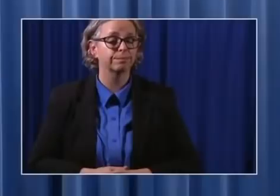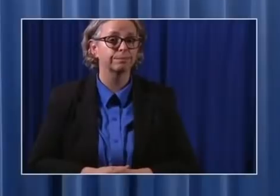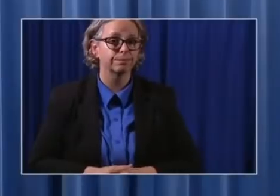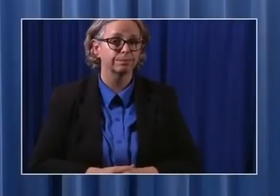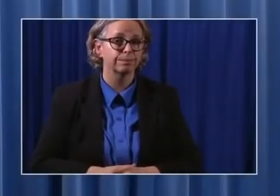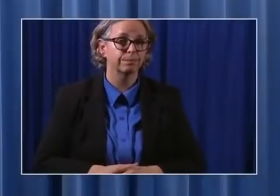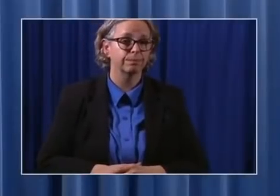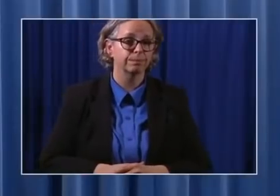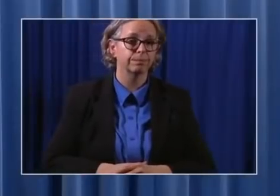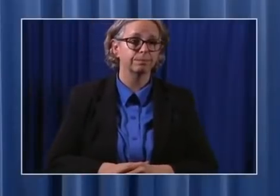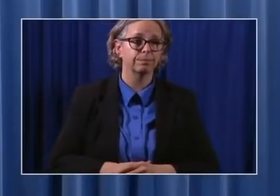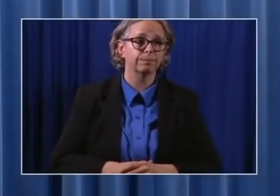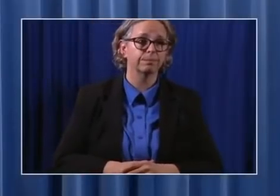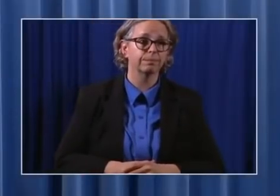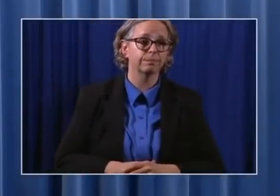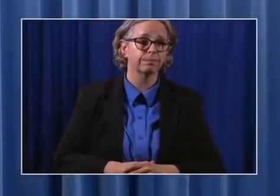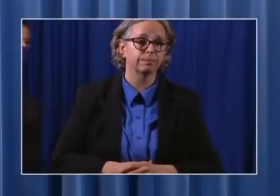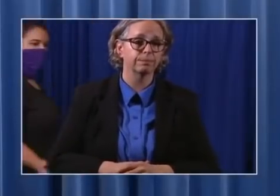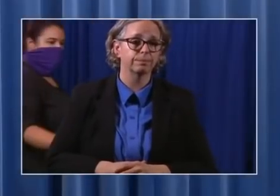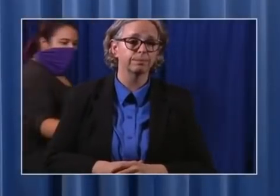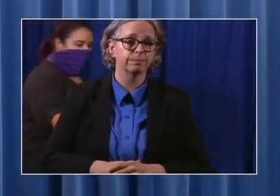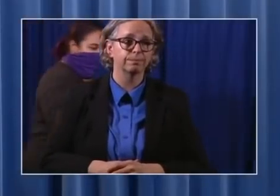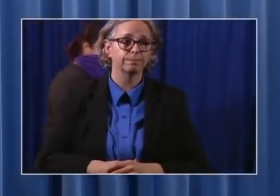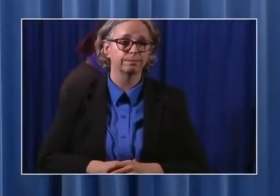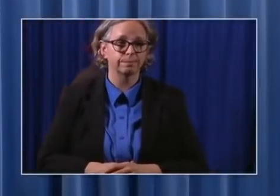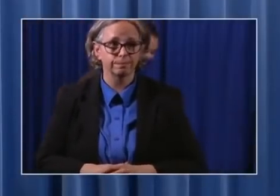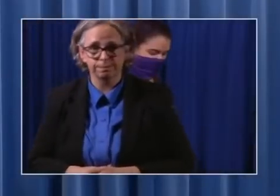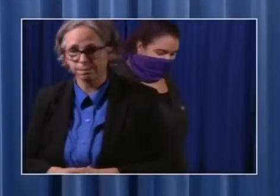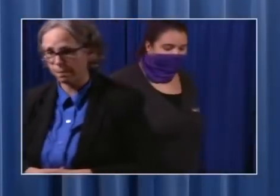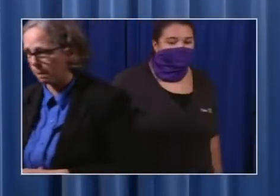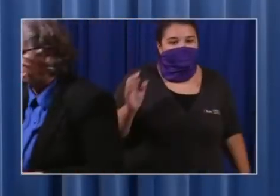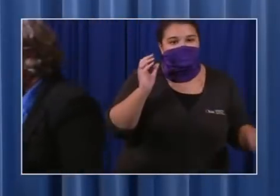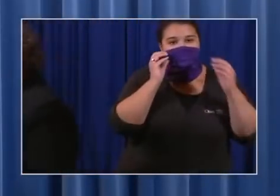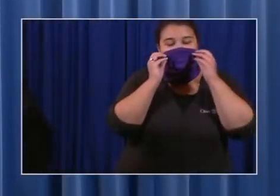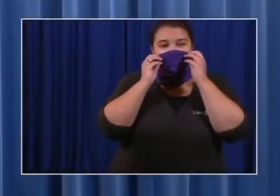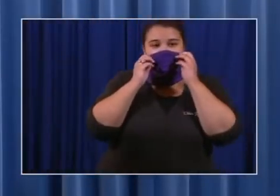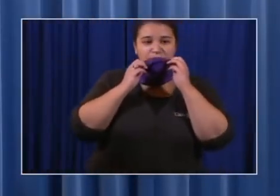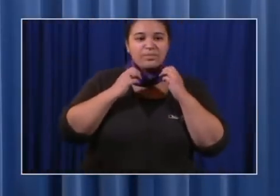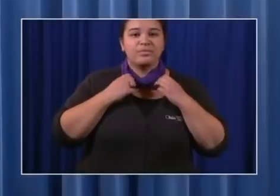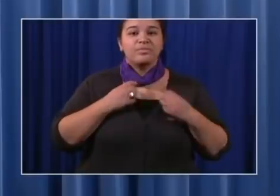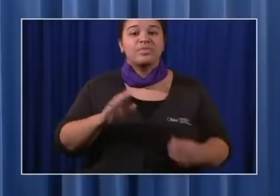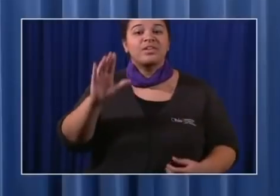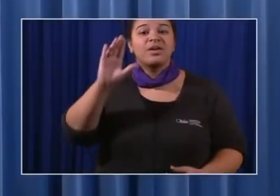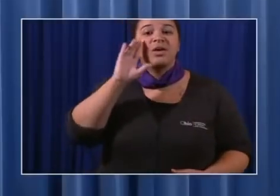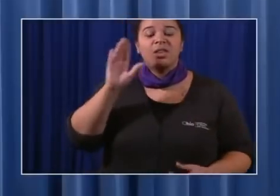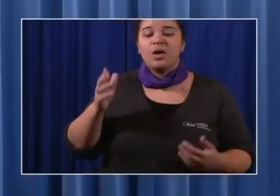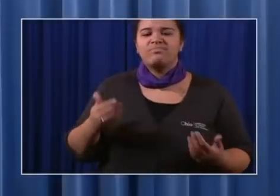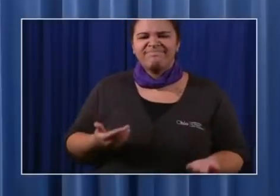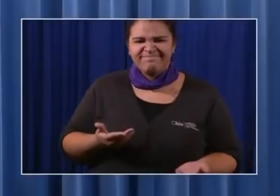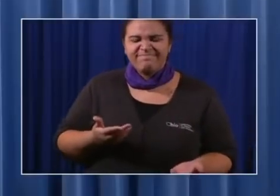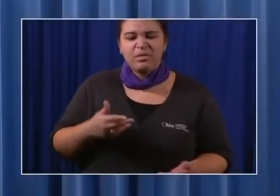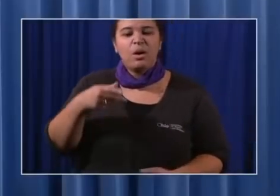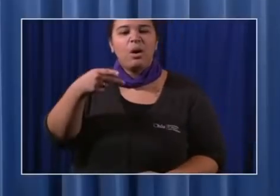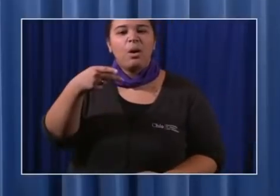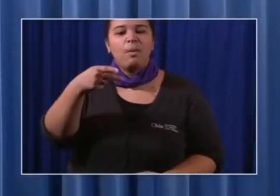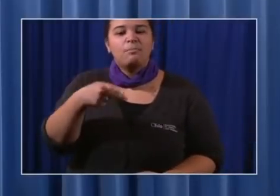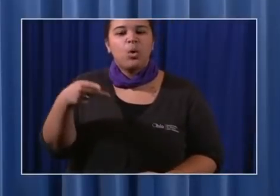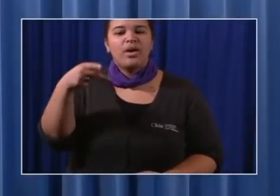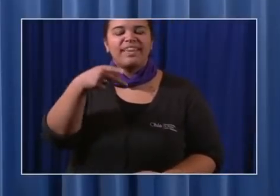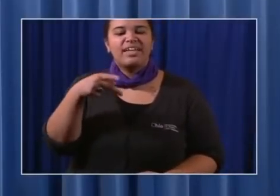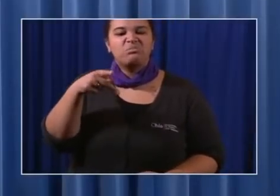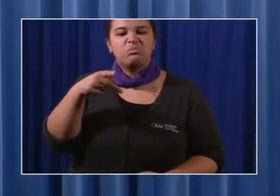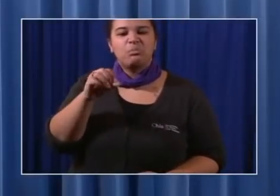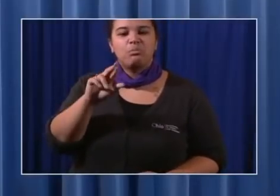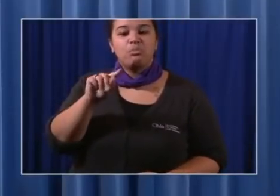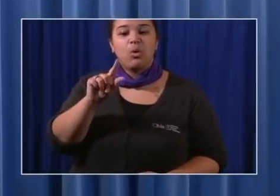Andy Eldridge with Hannah News Service. So I'm sure you've been watching what's going on in Portland, and it looks like Cleveland might be next on the list for